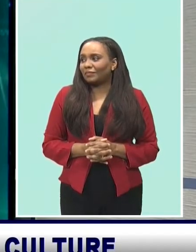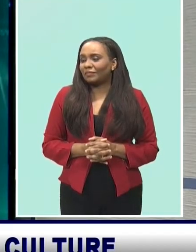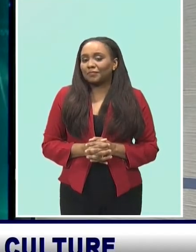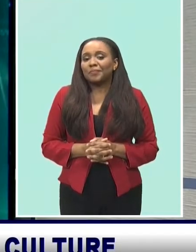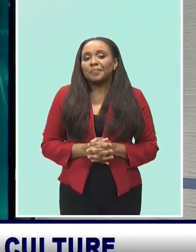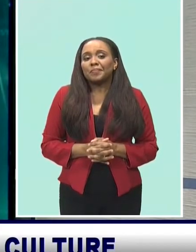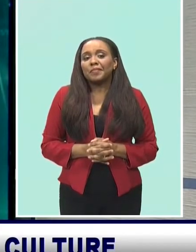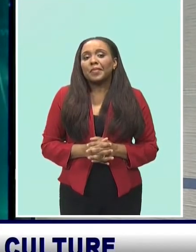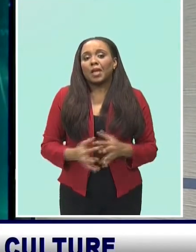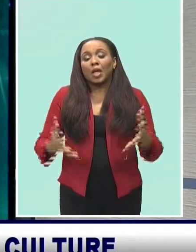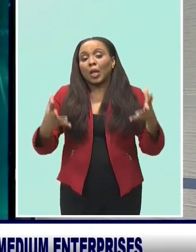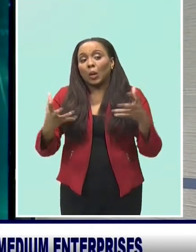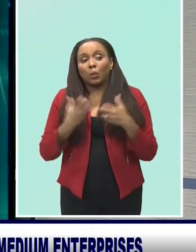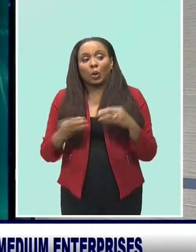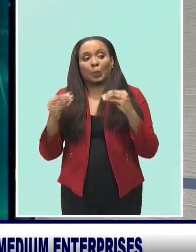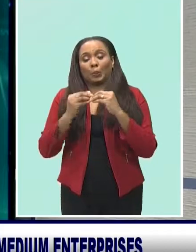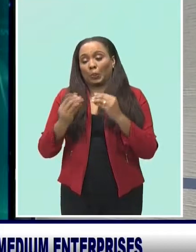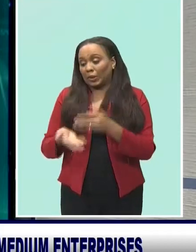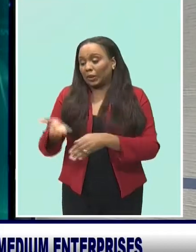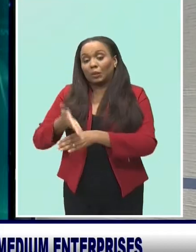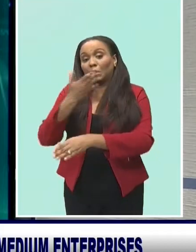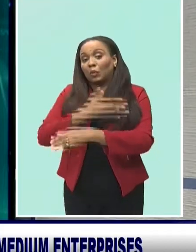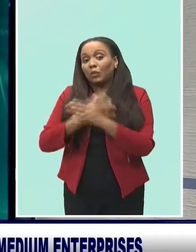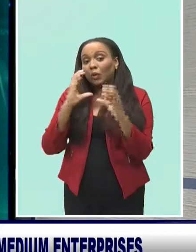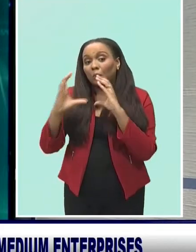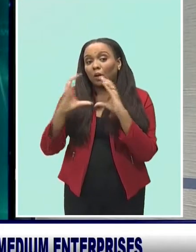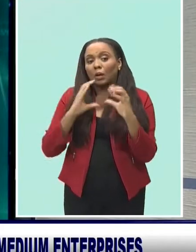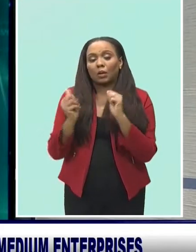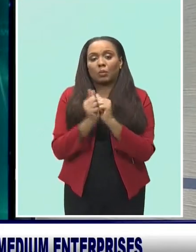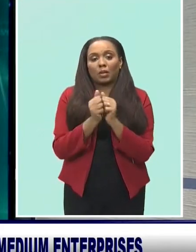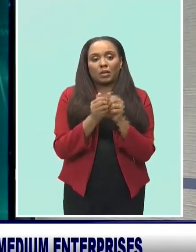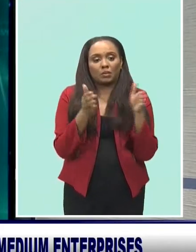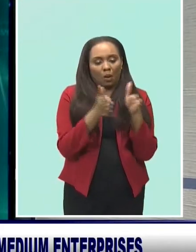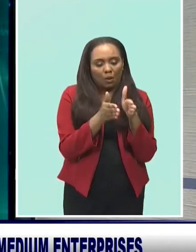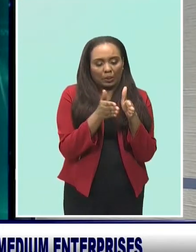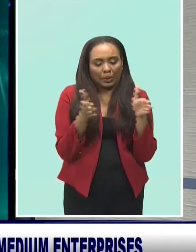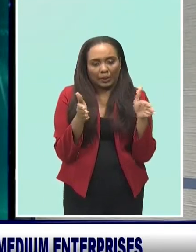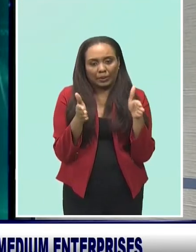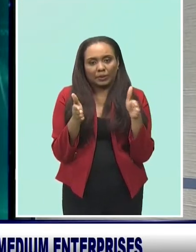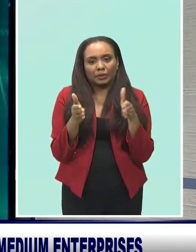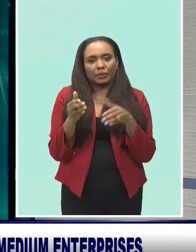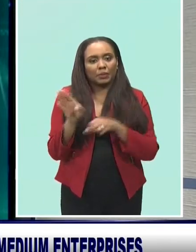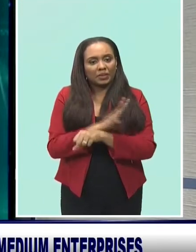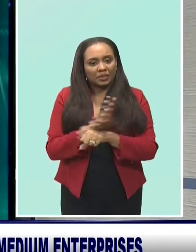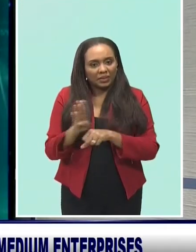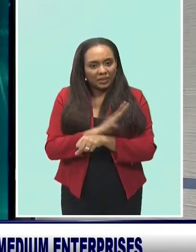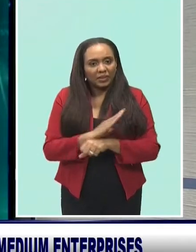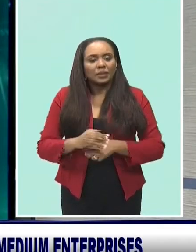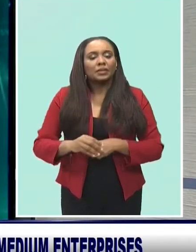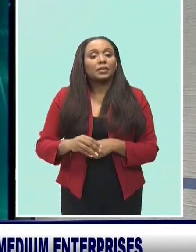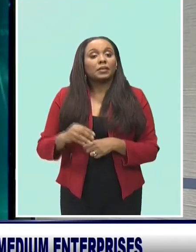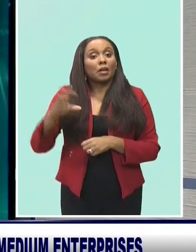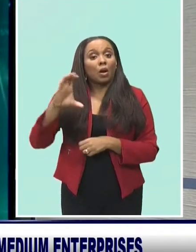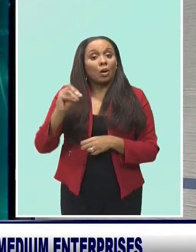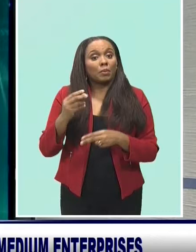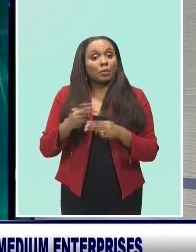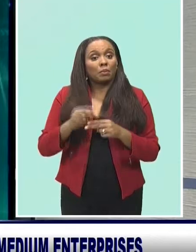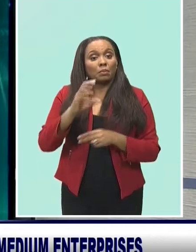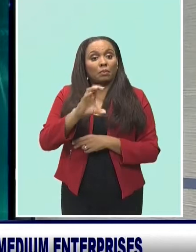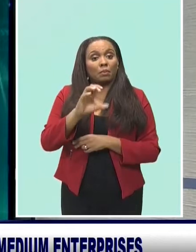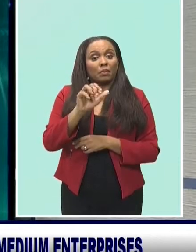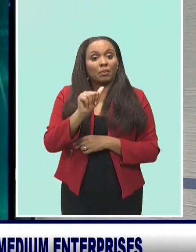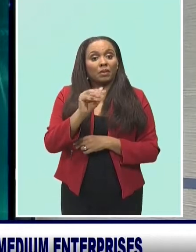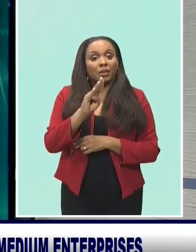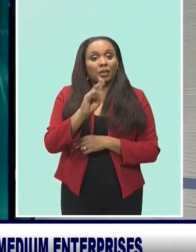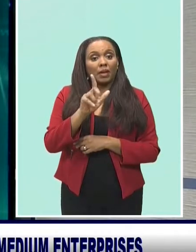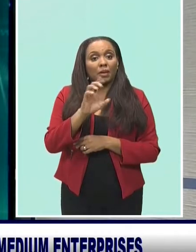In an effort to add greater communications value to small and medium enterprises, Cable and Wireless Business has launched a new initiative aimed